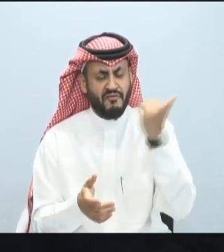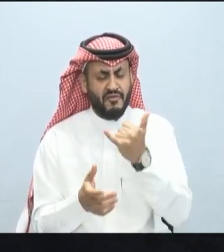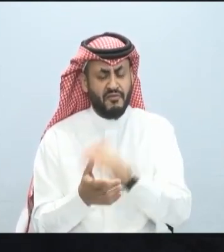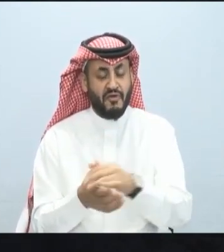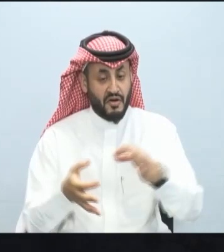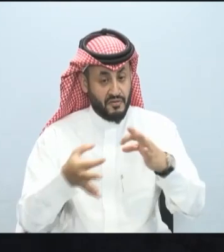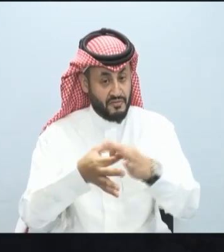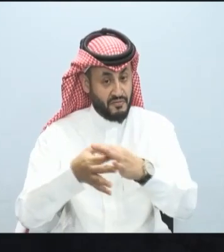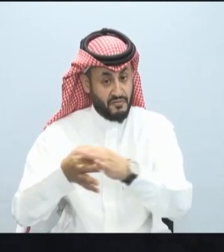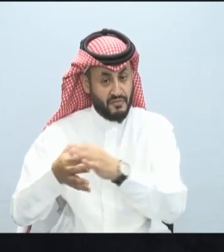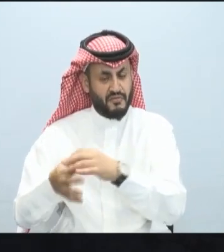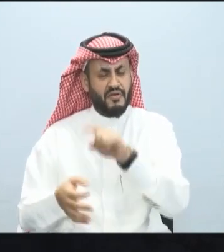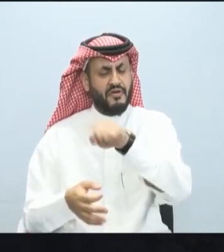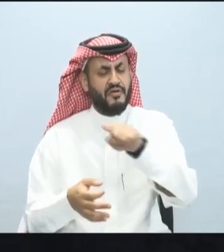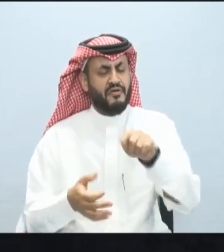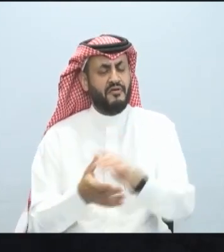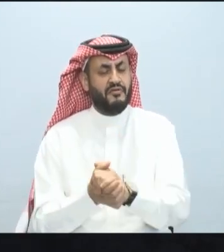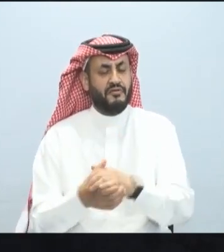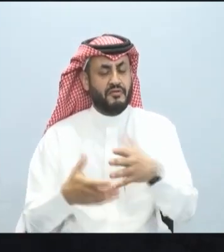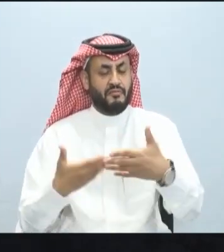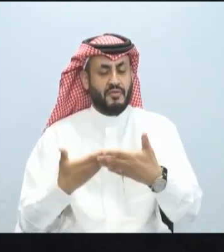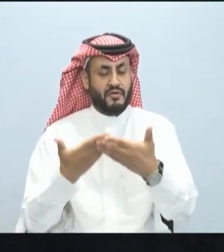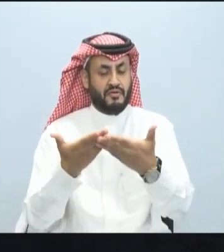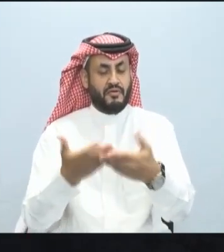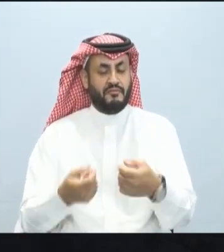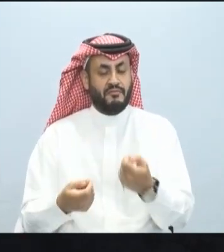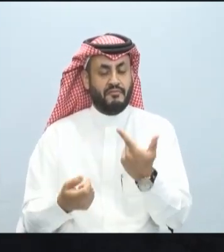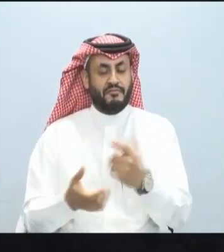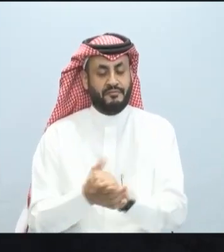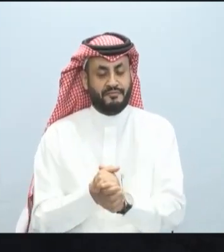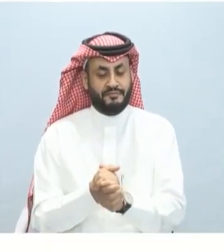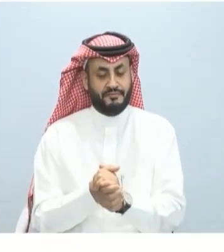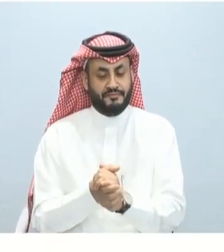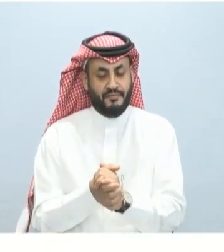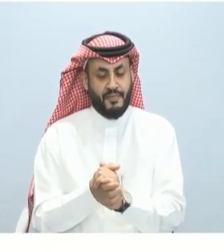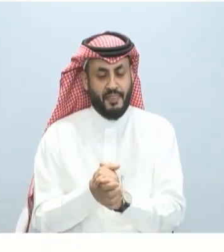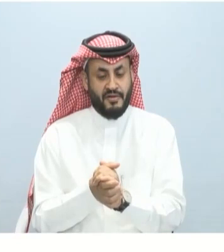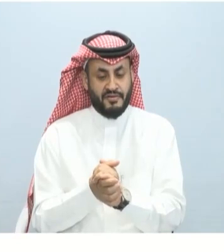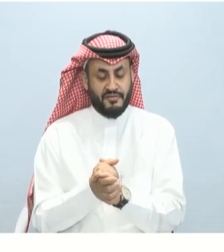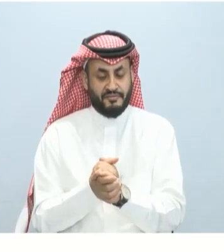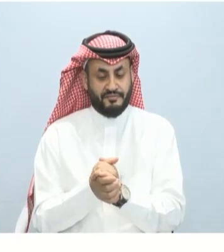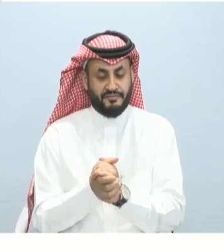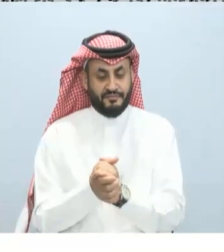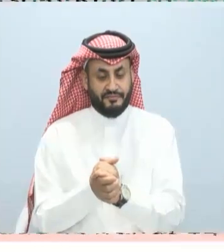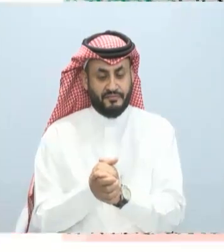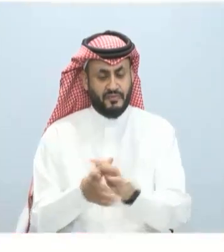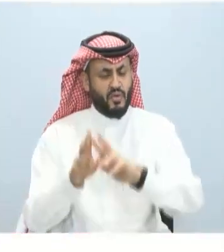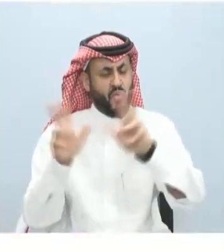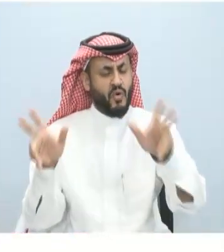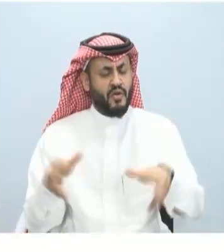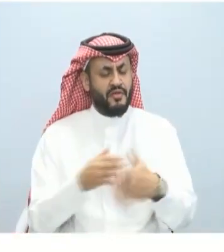connectors, punctuation, to make your essay interesting. So this is my complete essay that I have